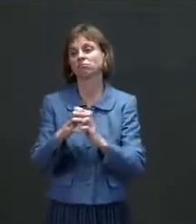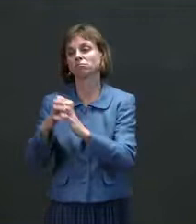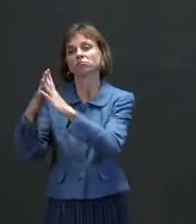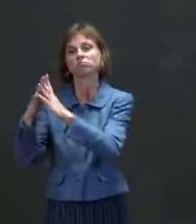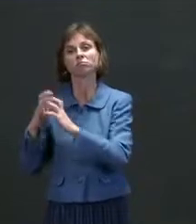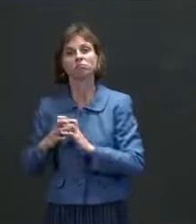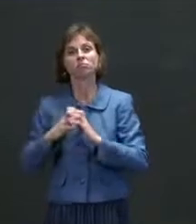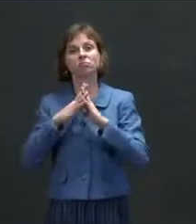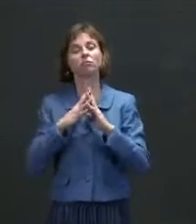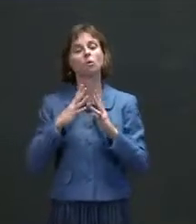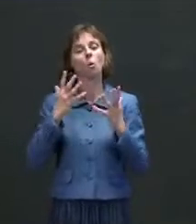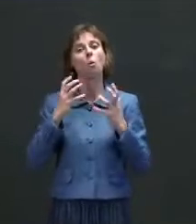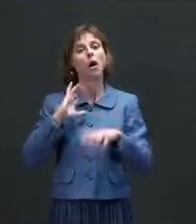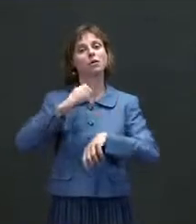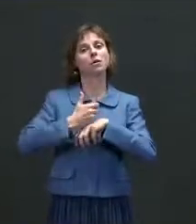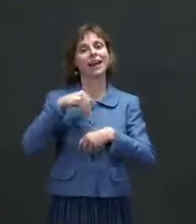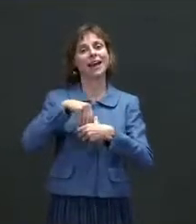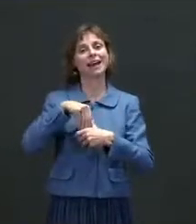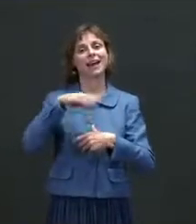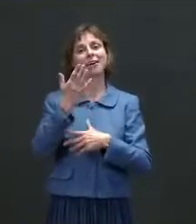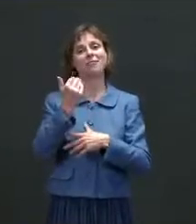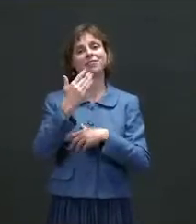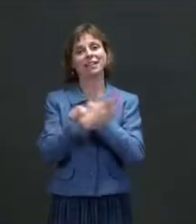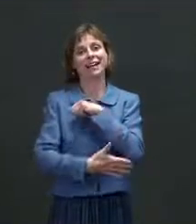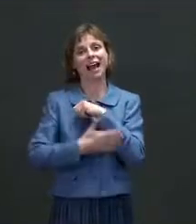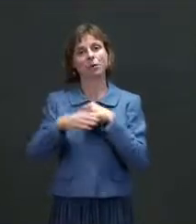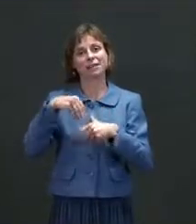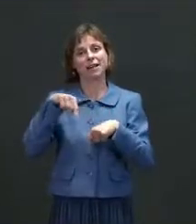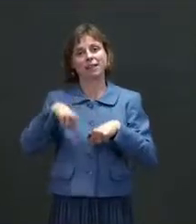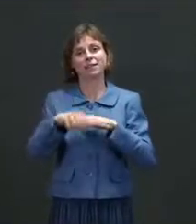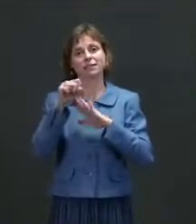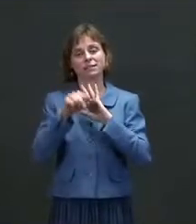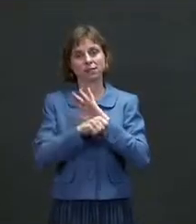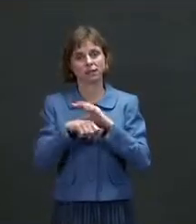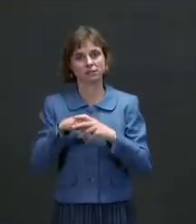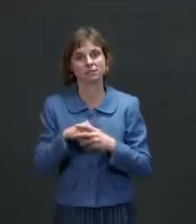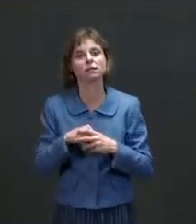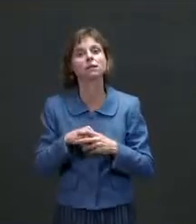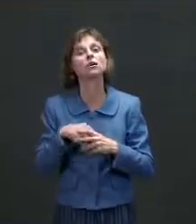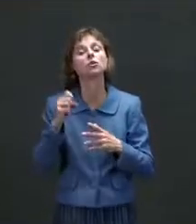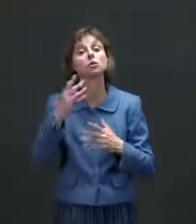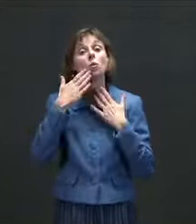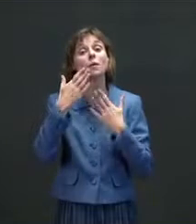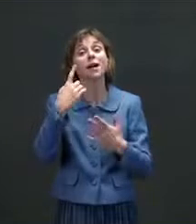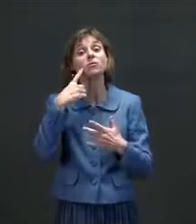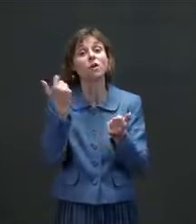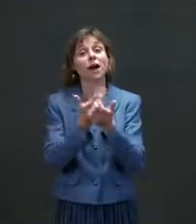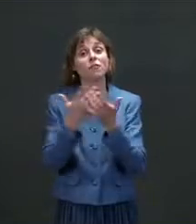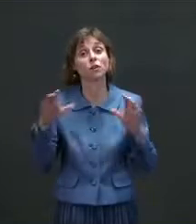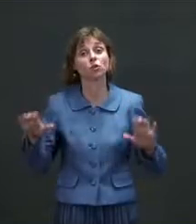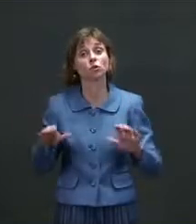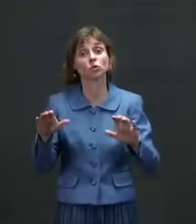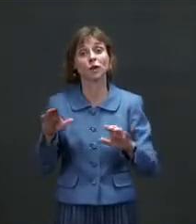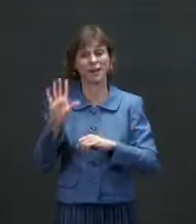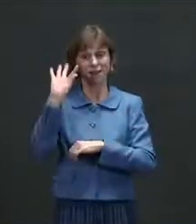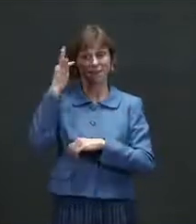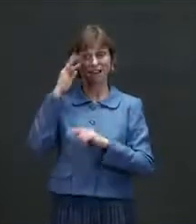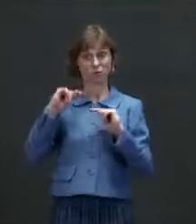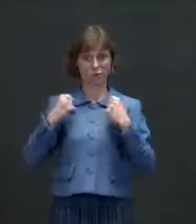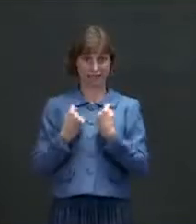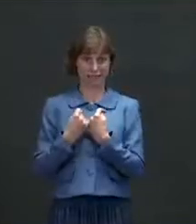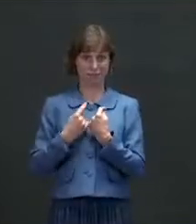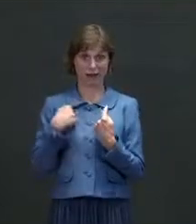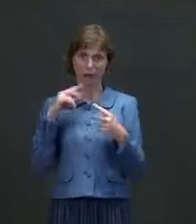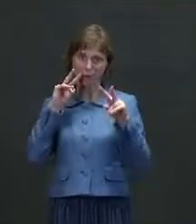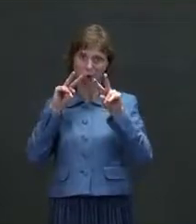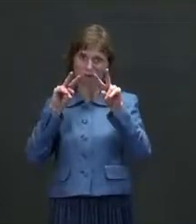partnership, especially the financial resources and obviously the delivery of the vaccine. So thanks for all you're doing there on the federal team. And I look